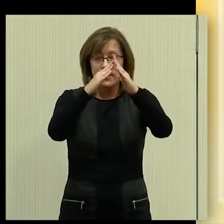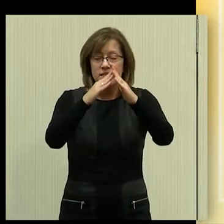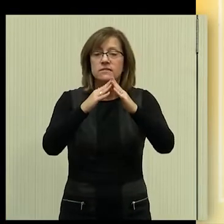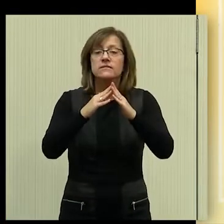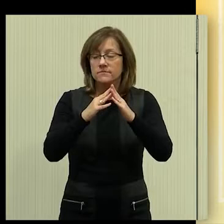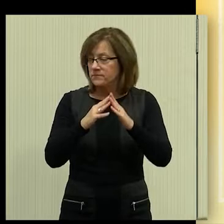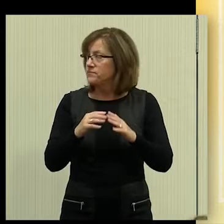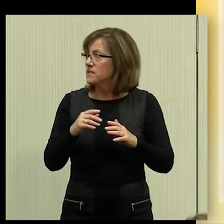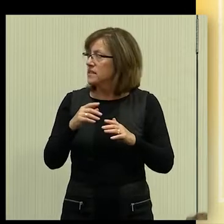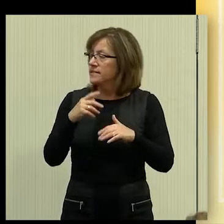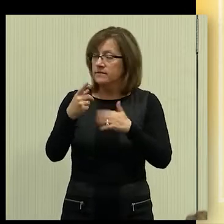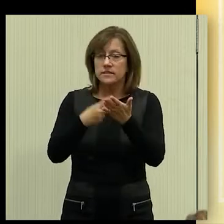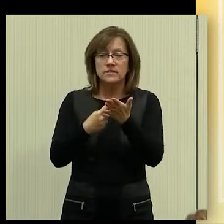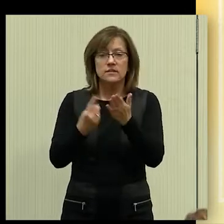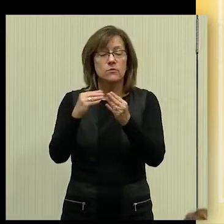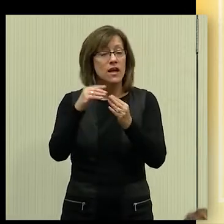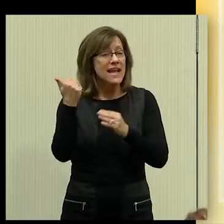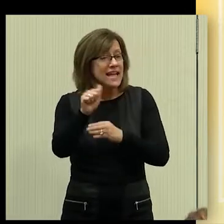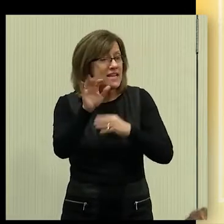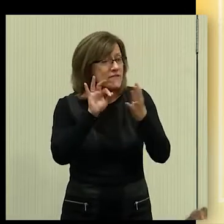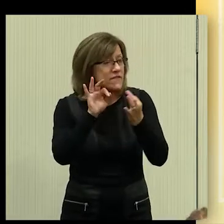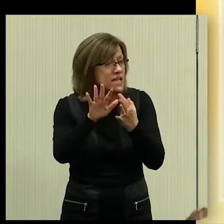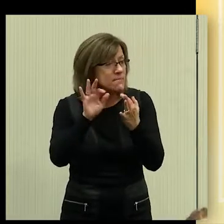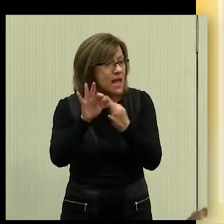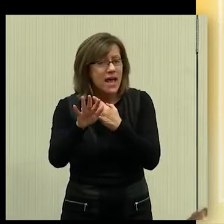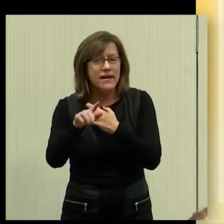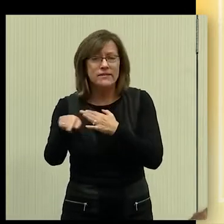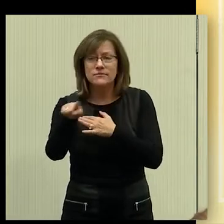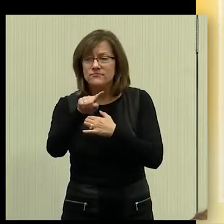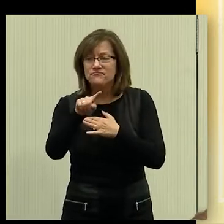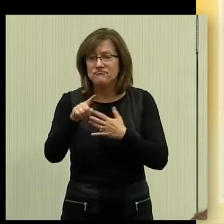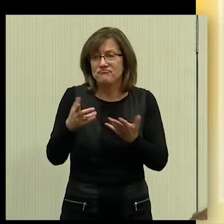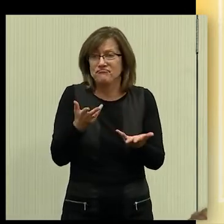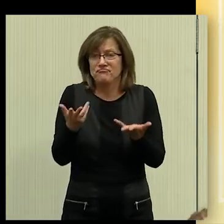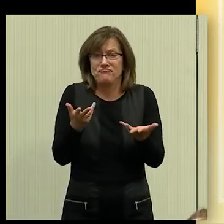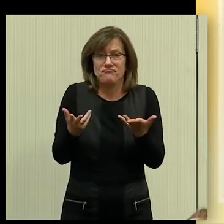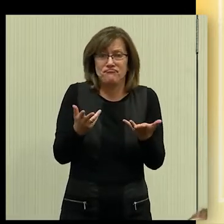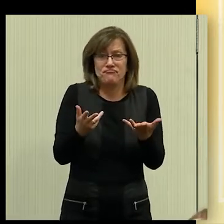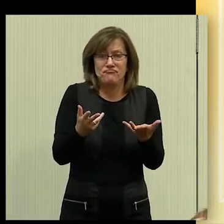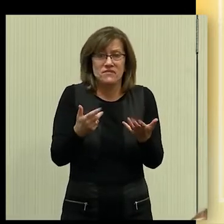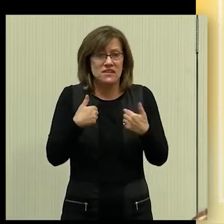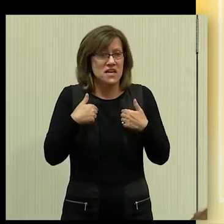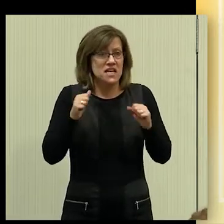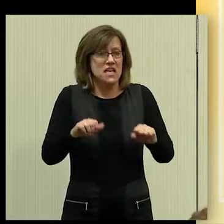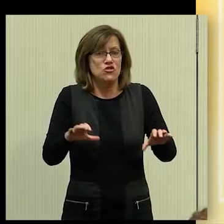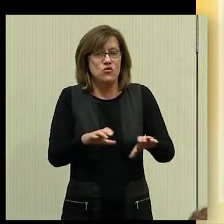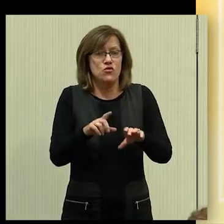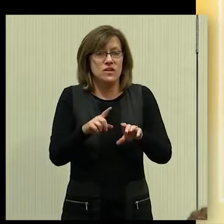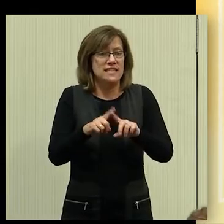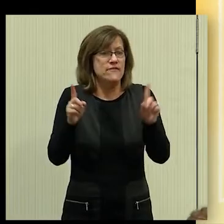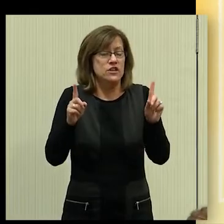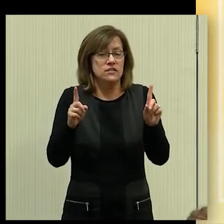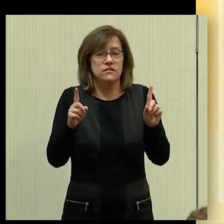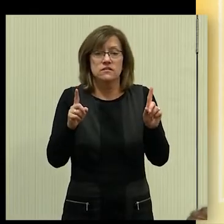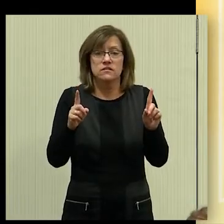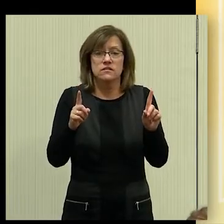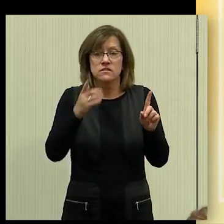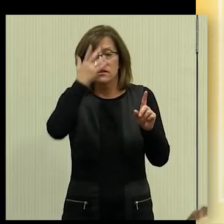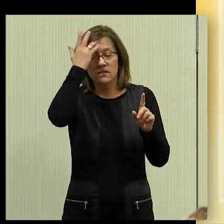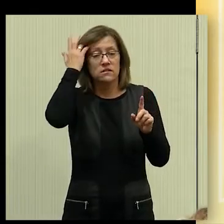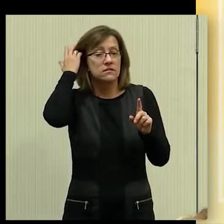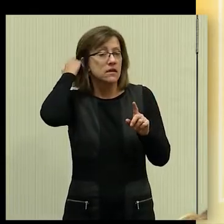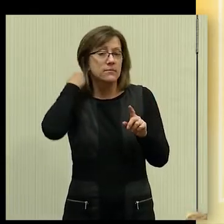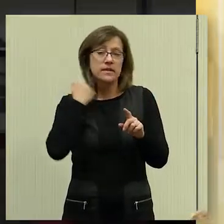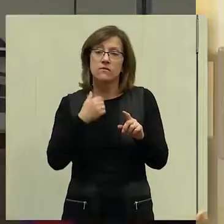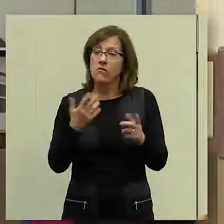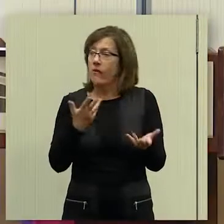supports. Any feedback, anything, I don't know, anything I could do different over lunch besides like make new PowerPoints or